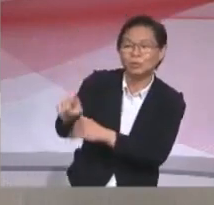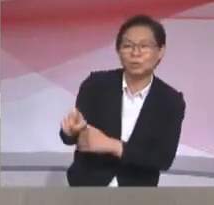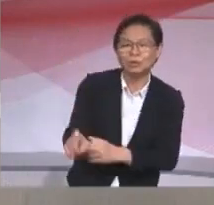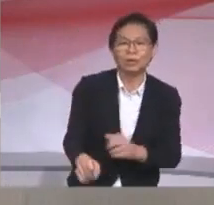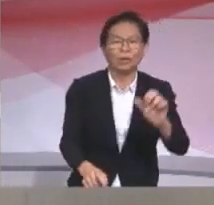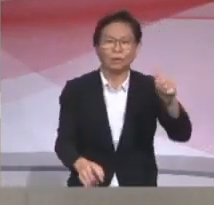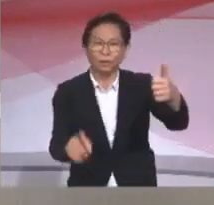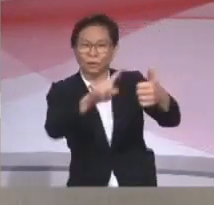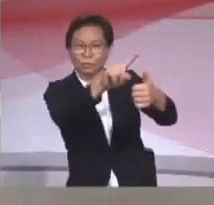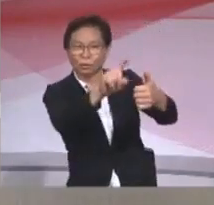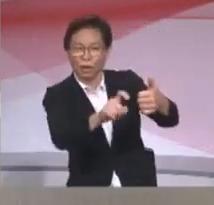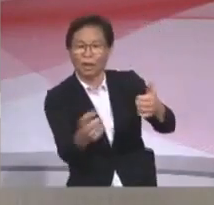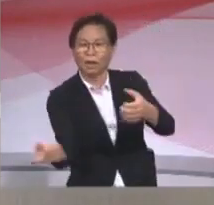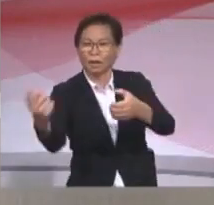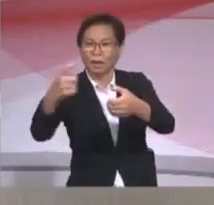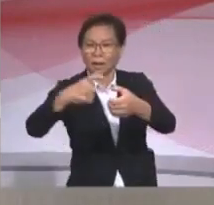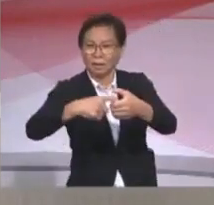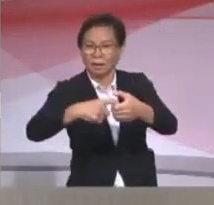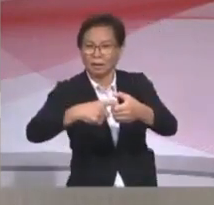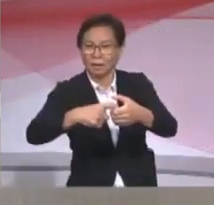On the first question about